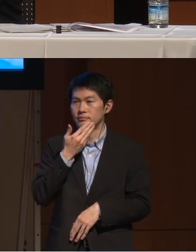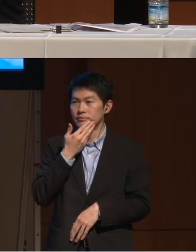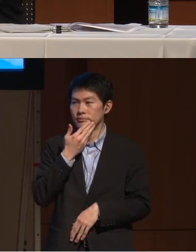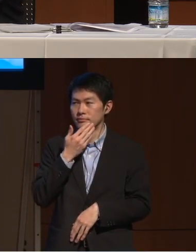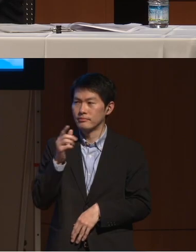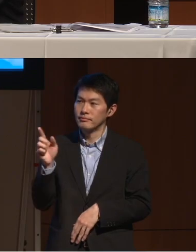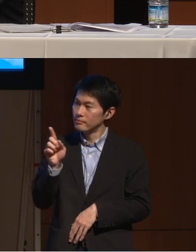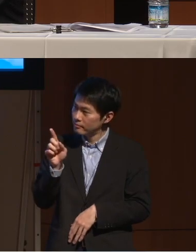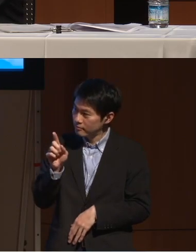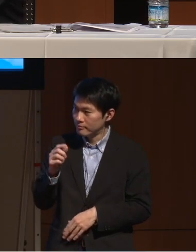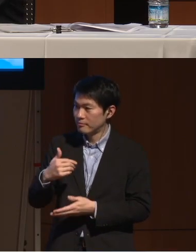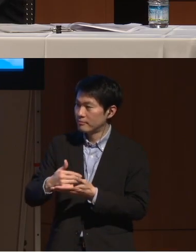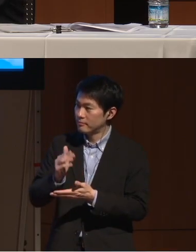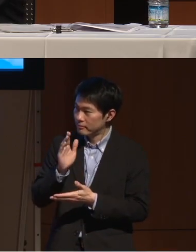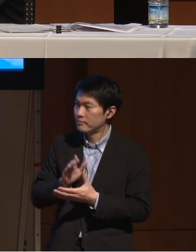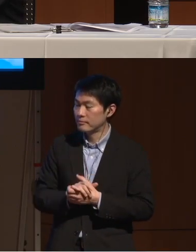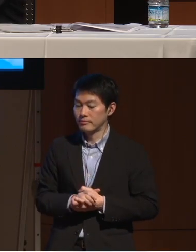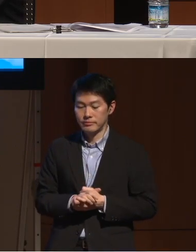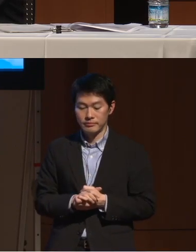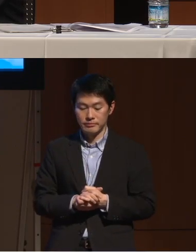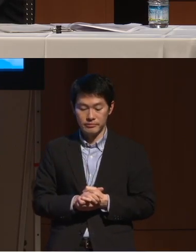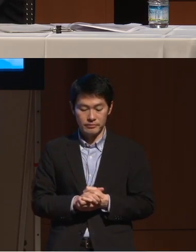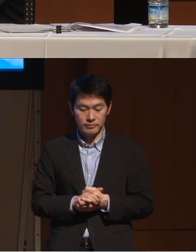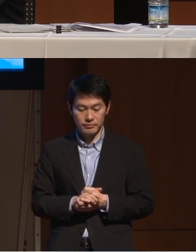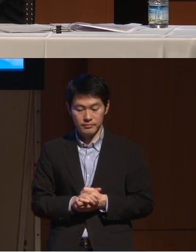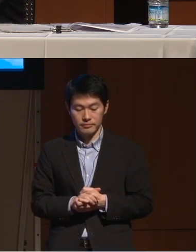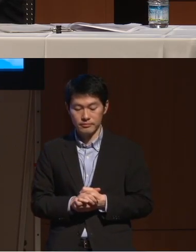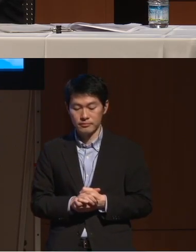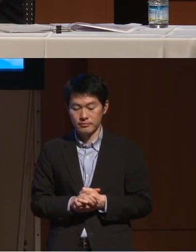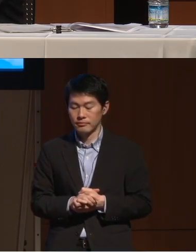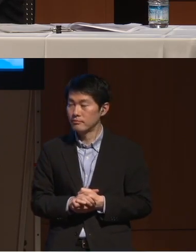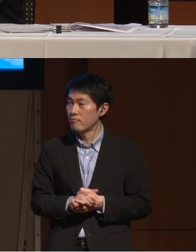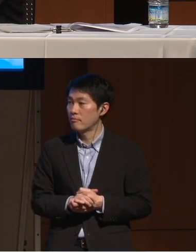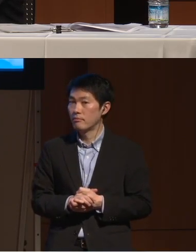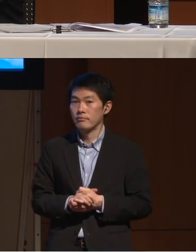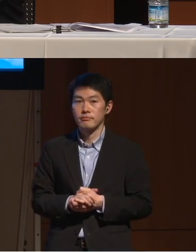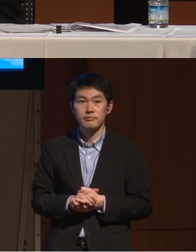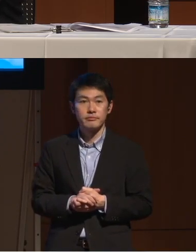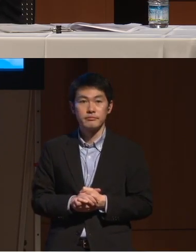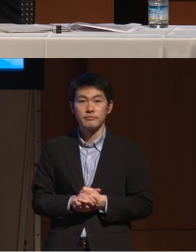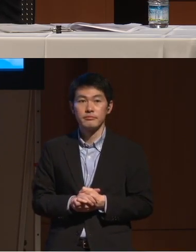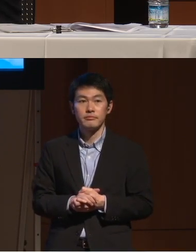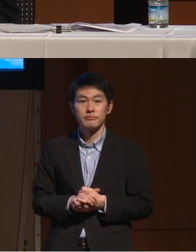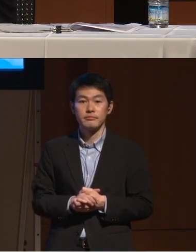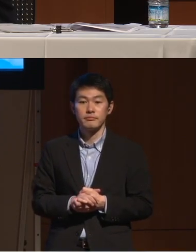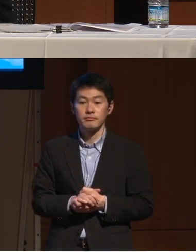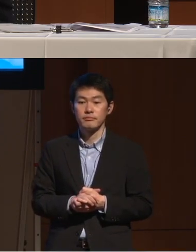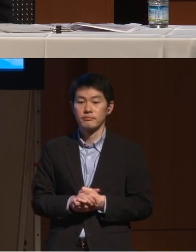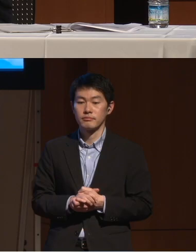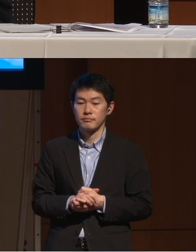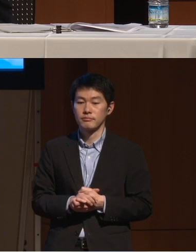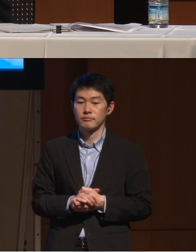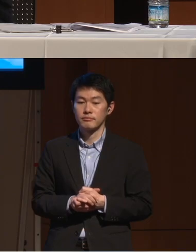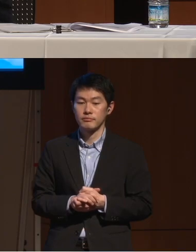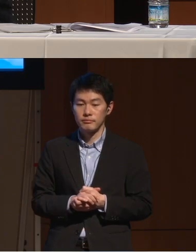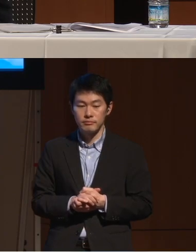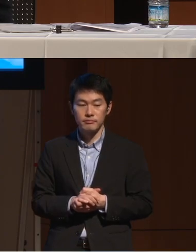solve the, or I would say, prepare the complete